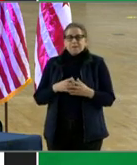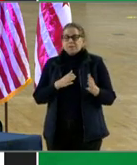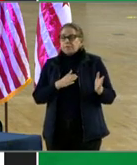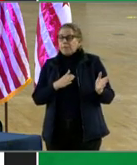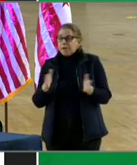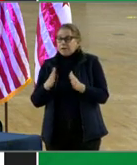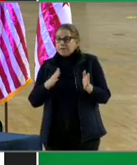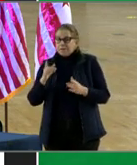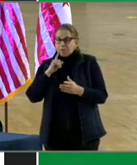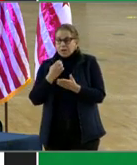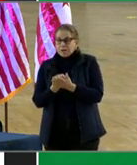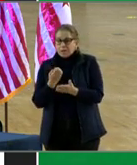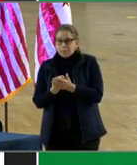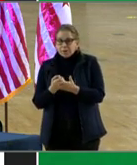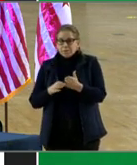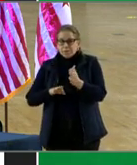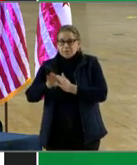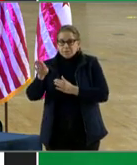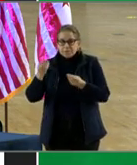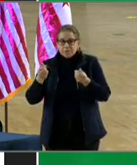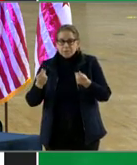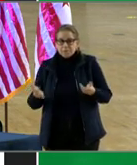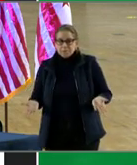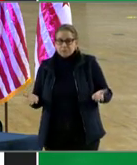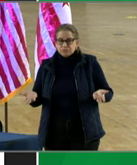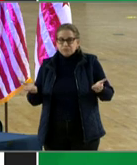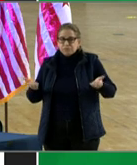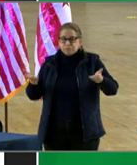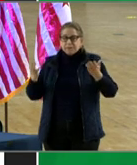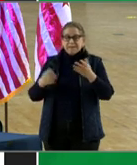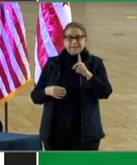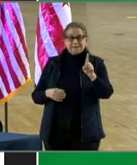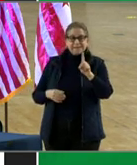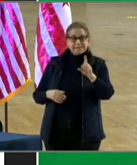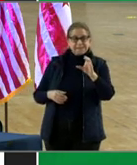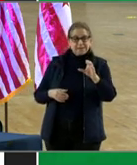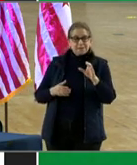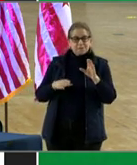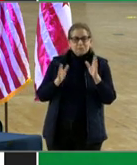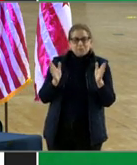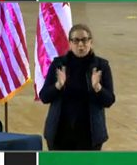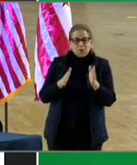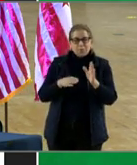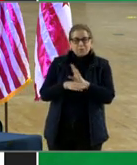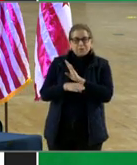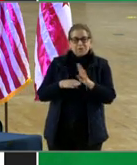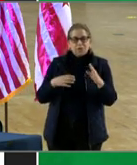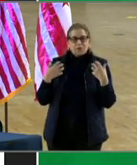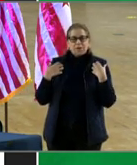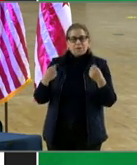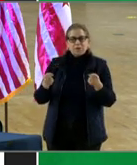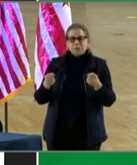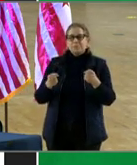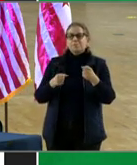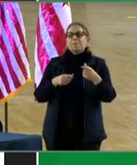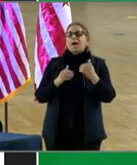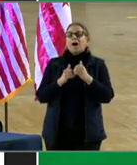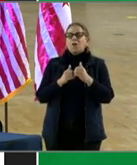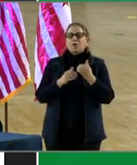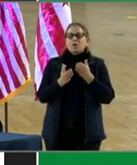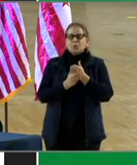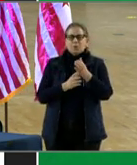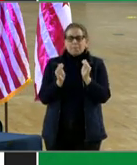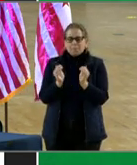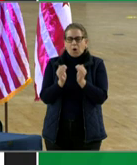establish the DC Small Business Recovery Micro Grant Program. In over a week and